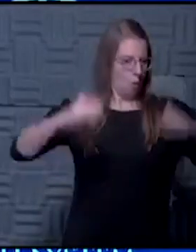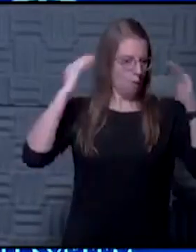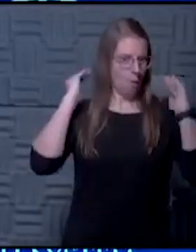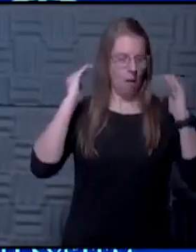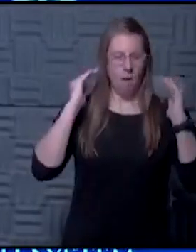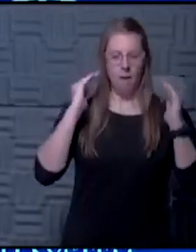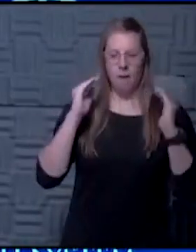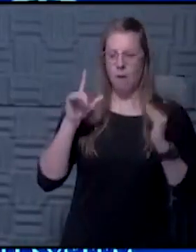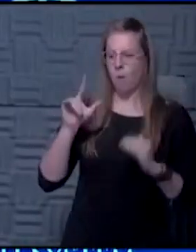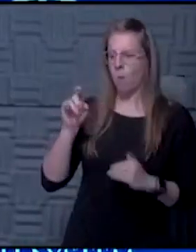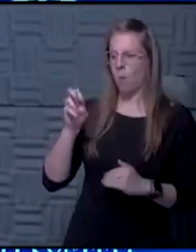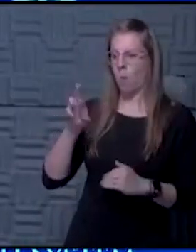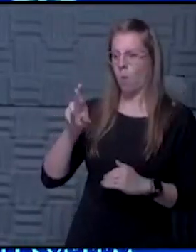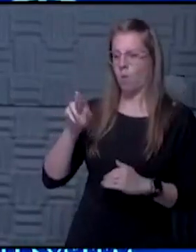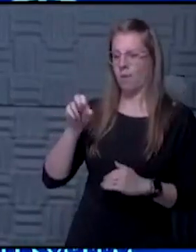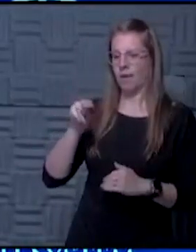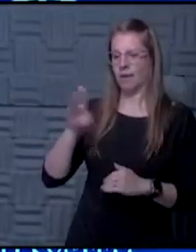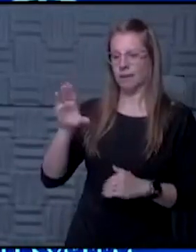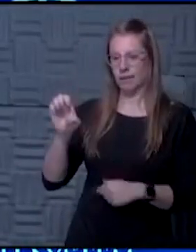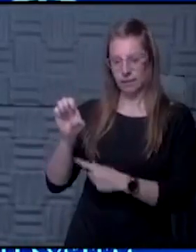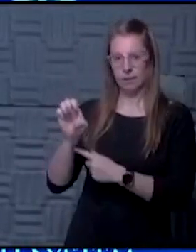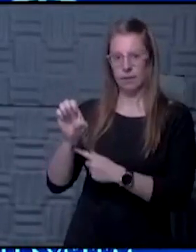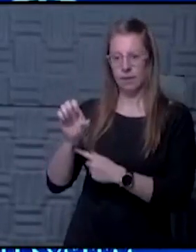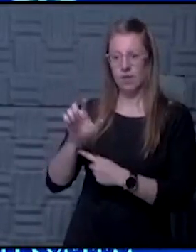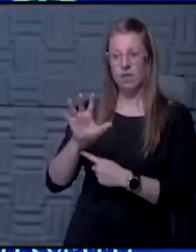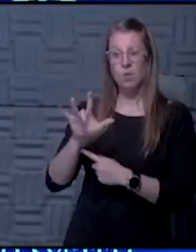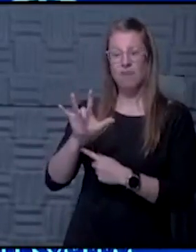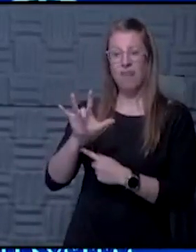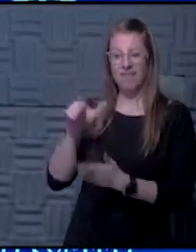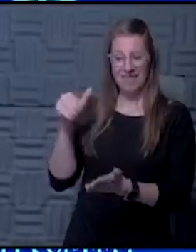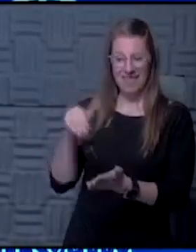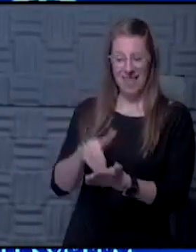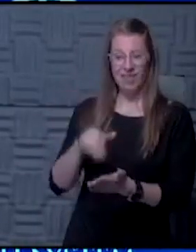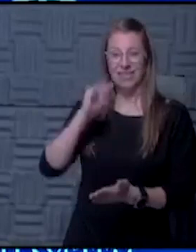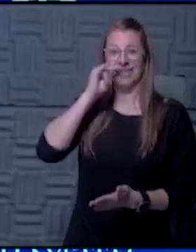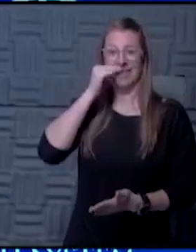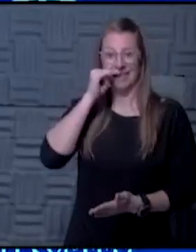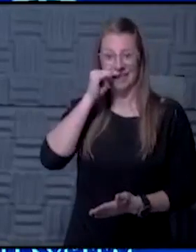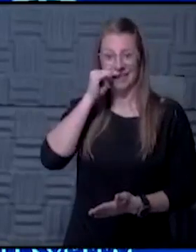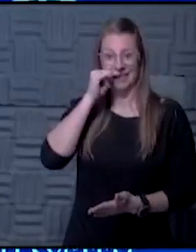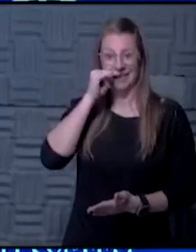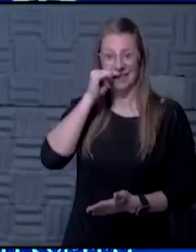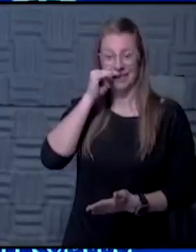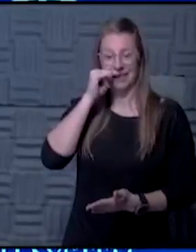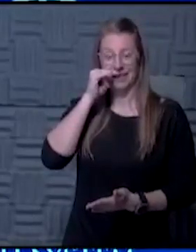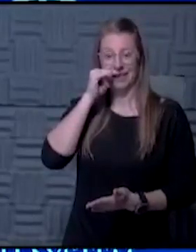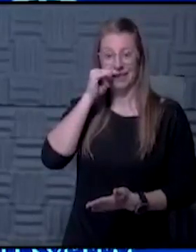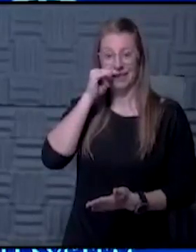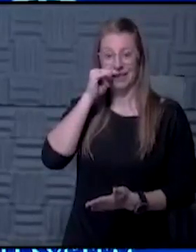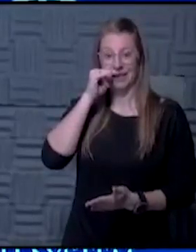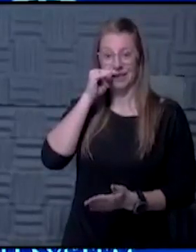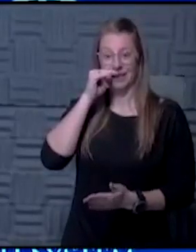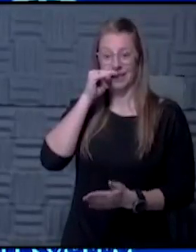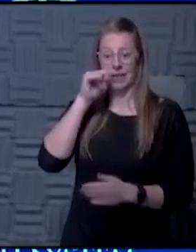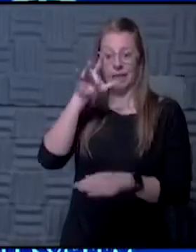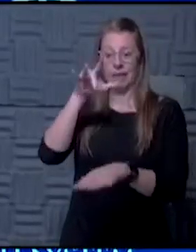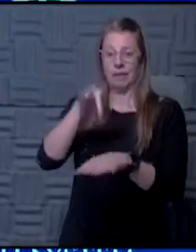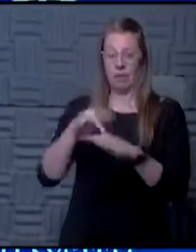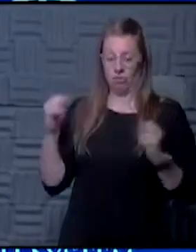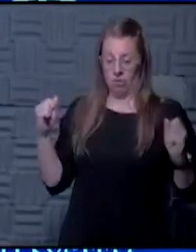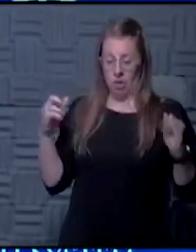And then you look at Lawrence, you say, okay, we brought in 25,000 kids onto a